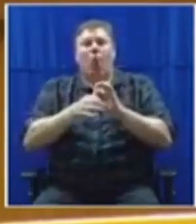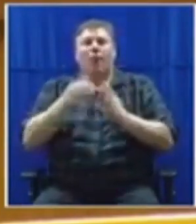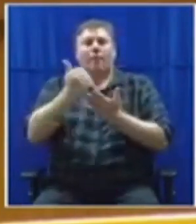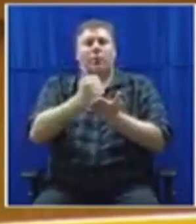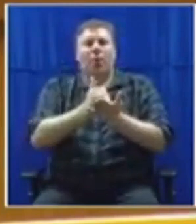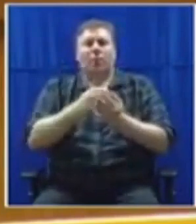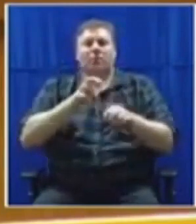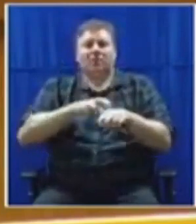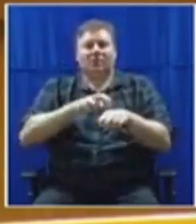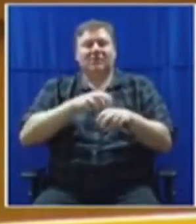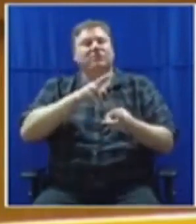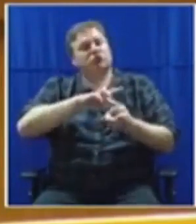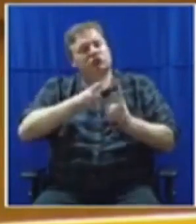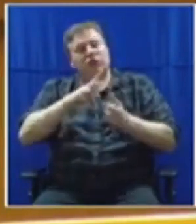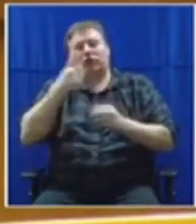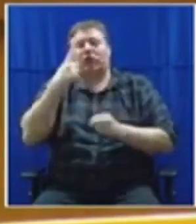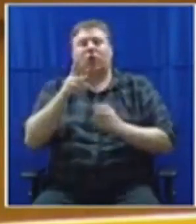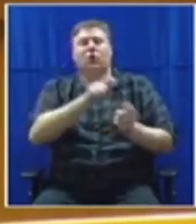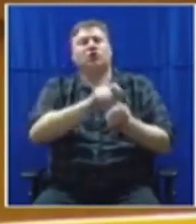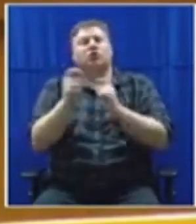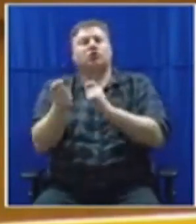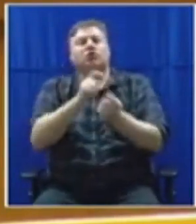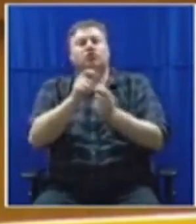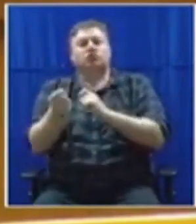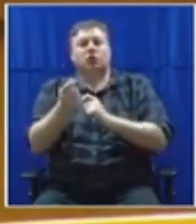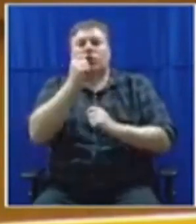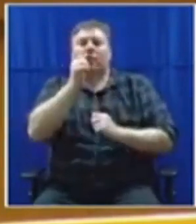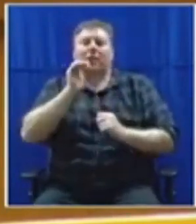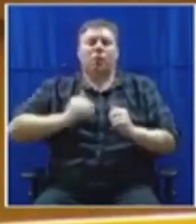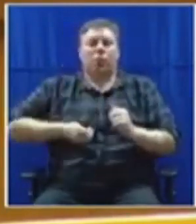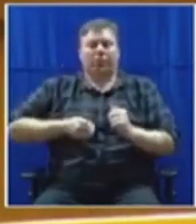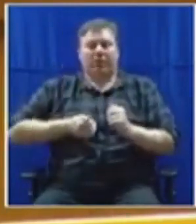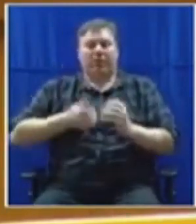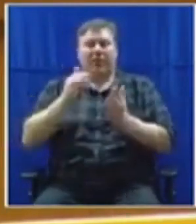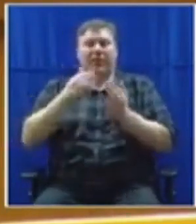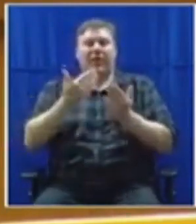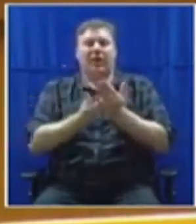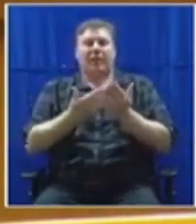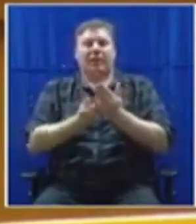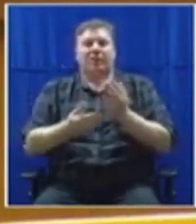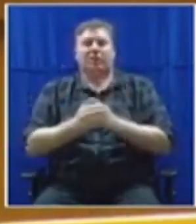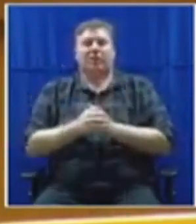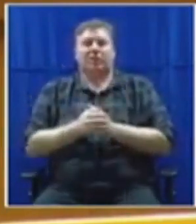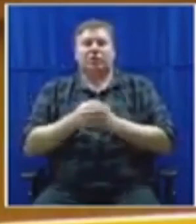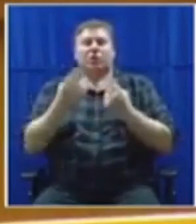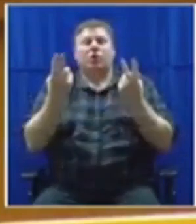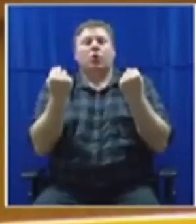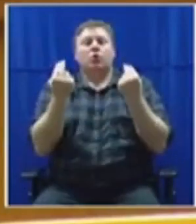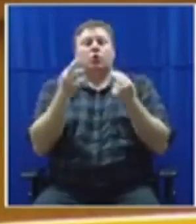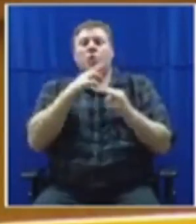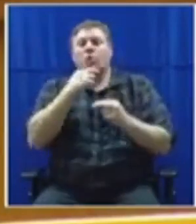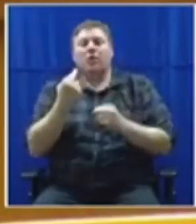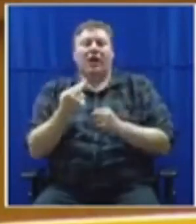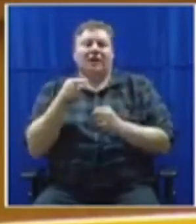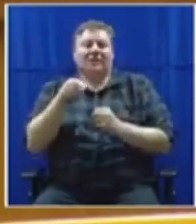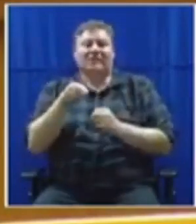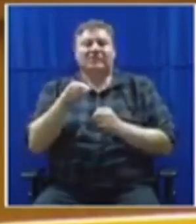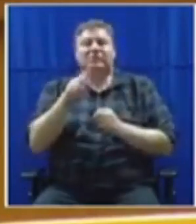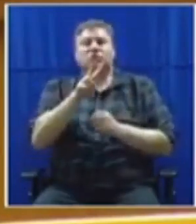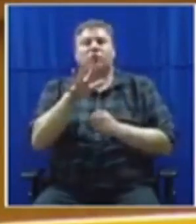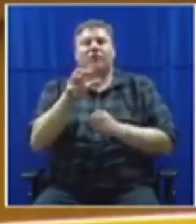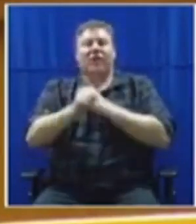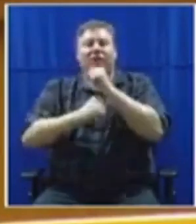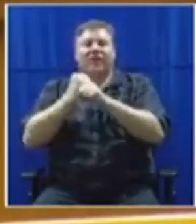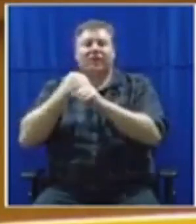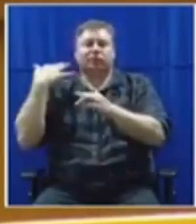for transgender application. Women have suffered most of the neoliberal realities of the past 25 years.